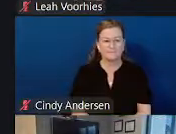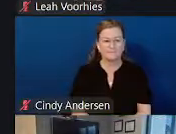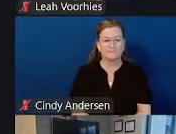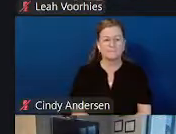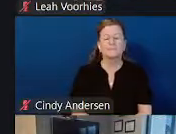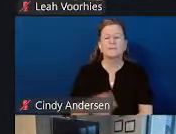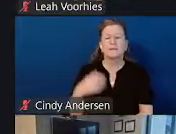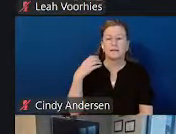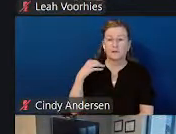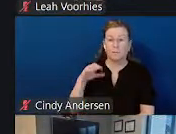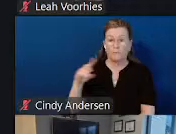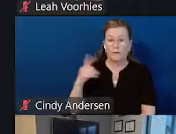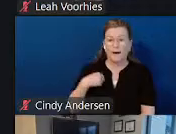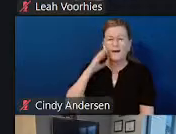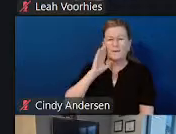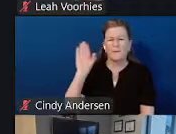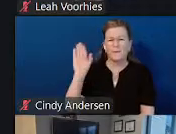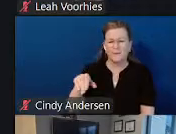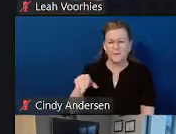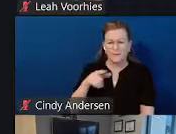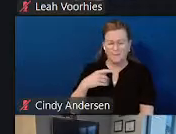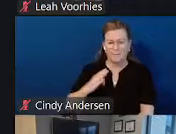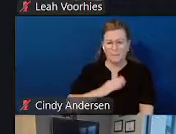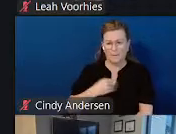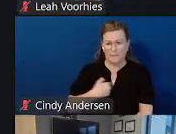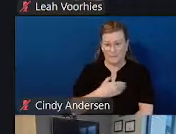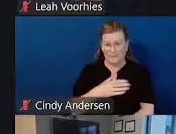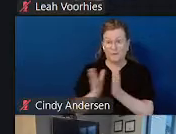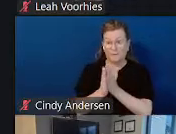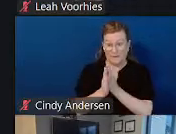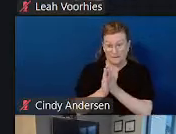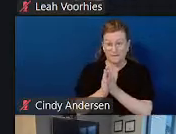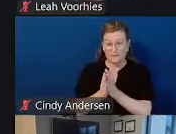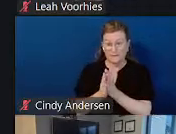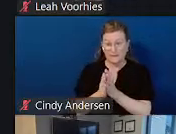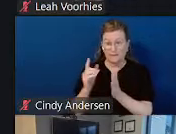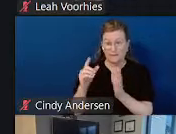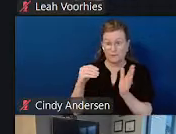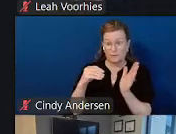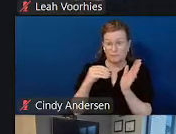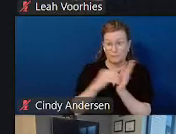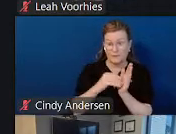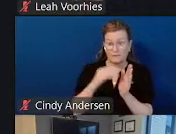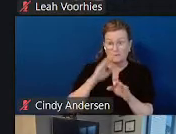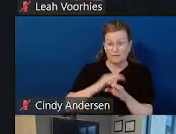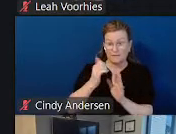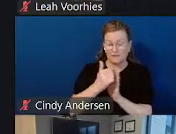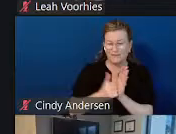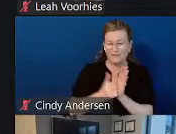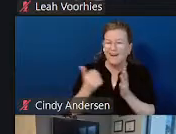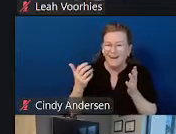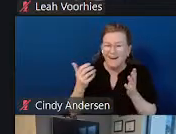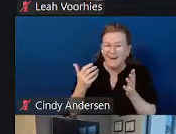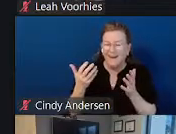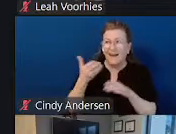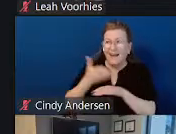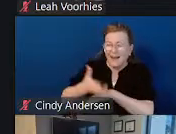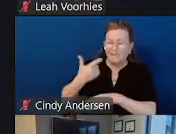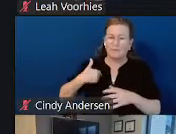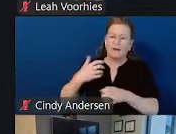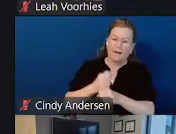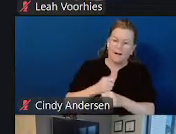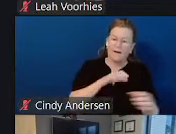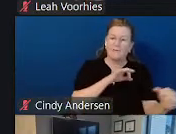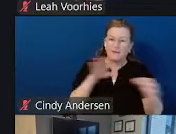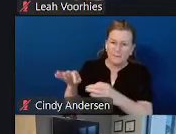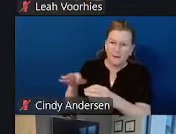I know that this was a board member request to have this on our agenda basically after we'd received the input and comments. And I know